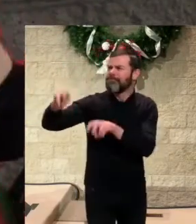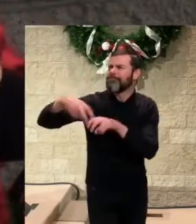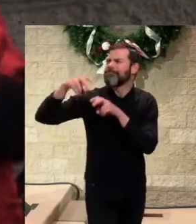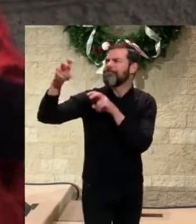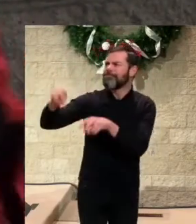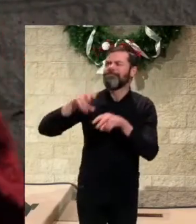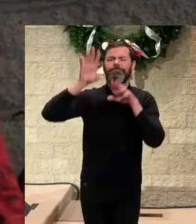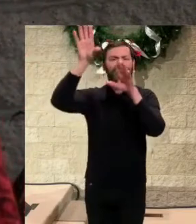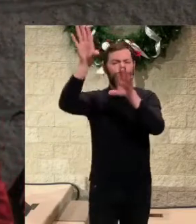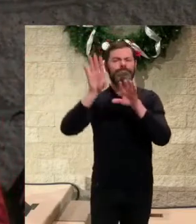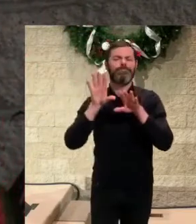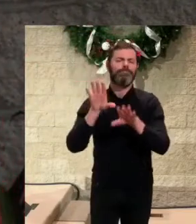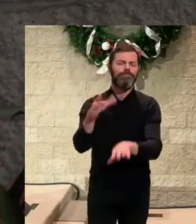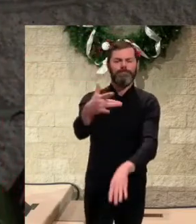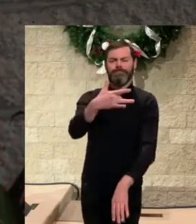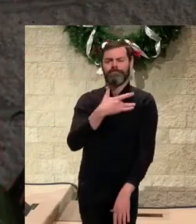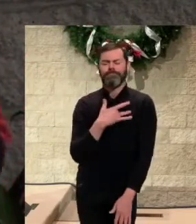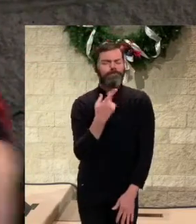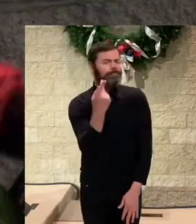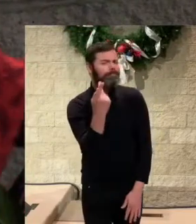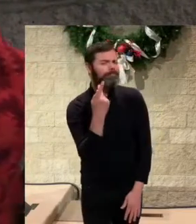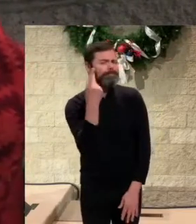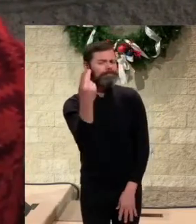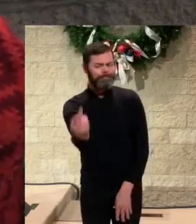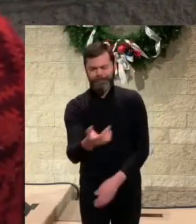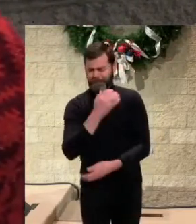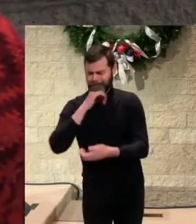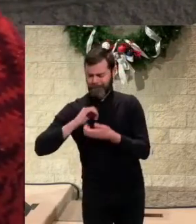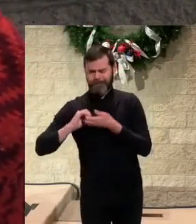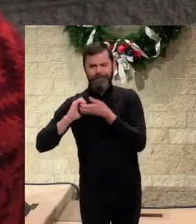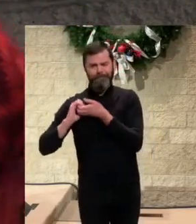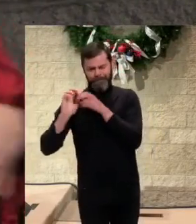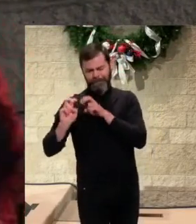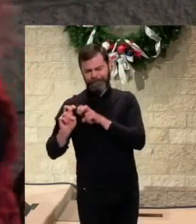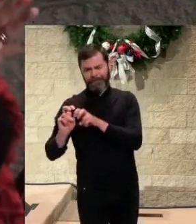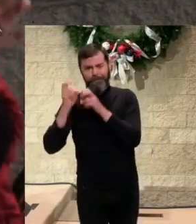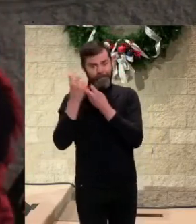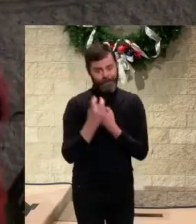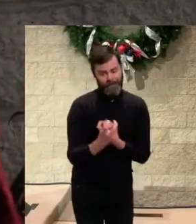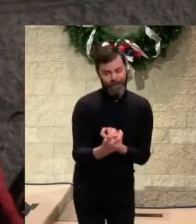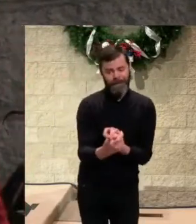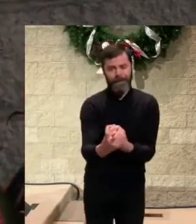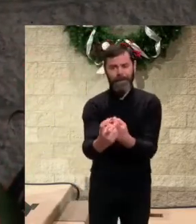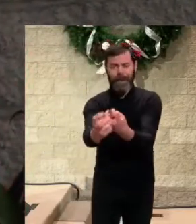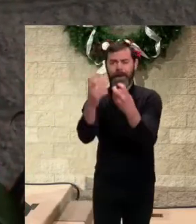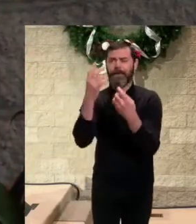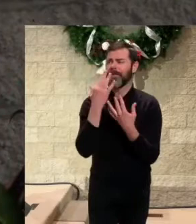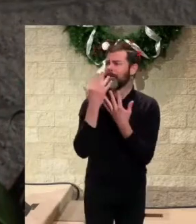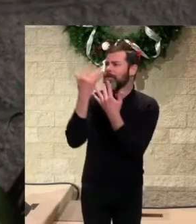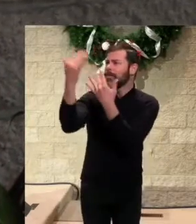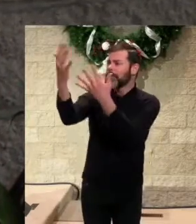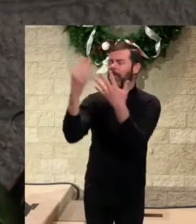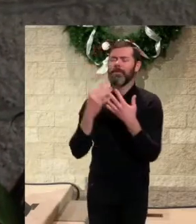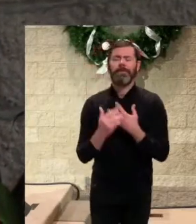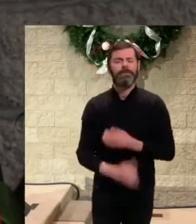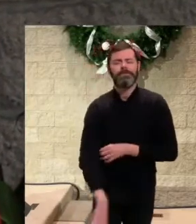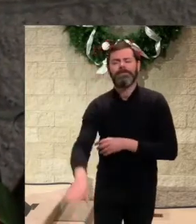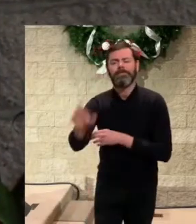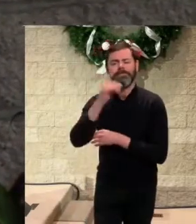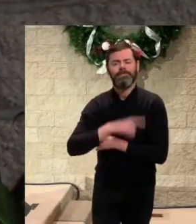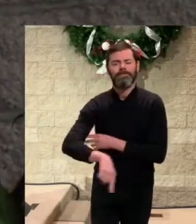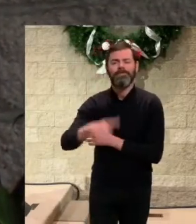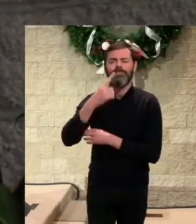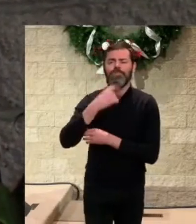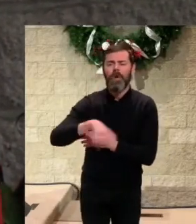It's grand, just holding your hand. We're gliding along with the song of a wintry fairyland. Our cheeks are nice and rosy,